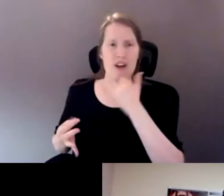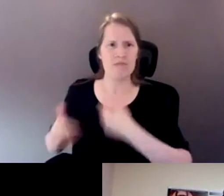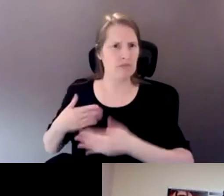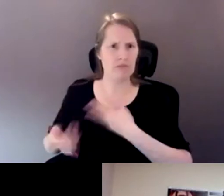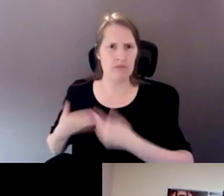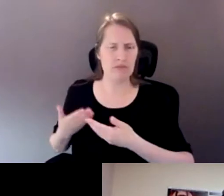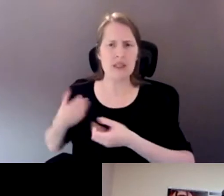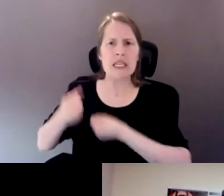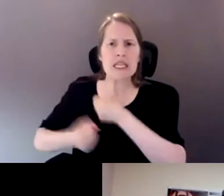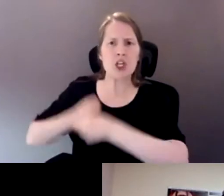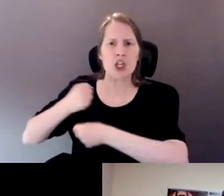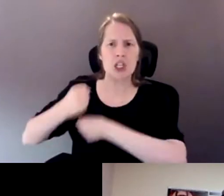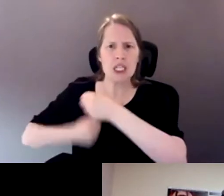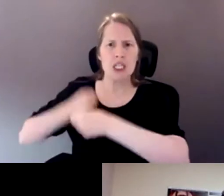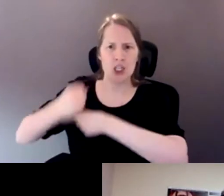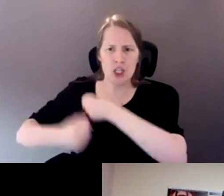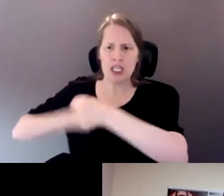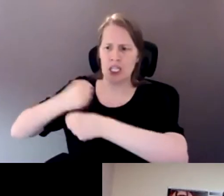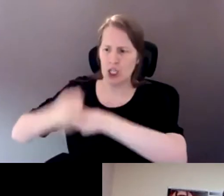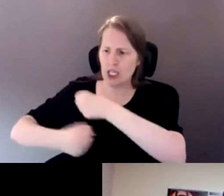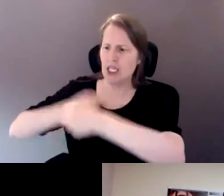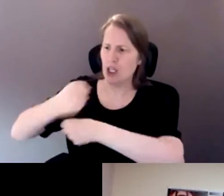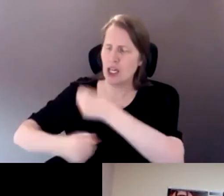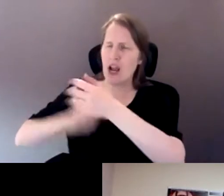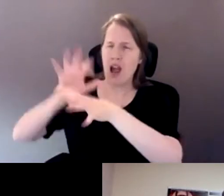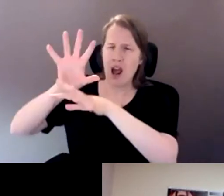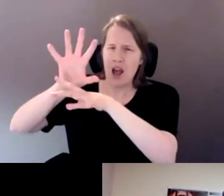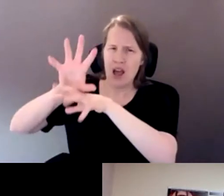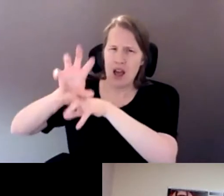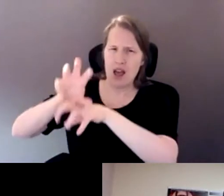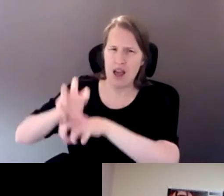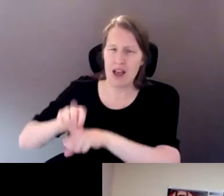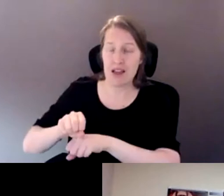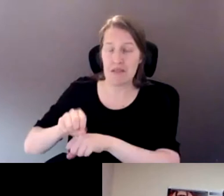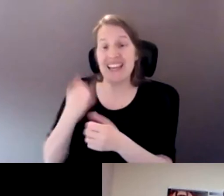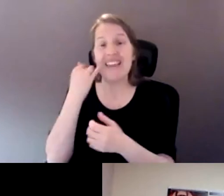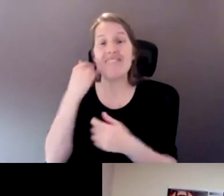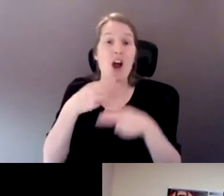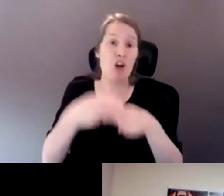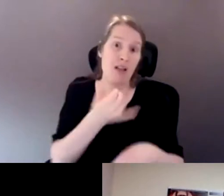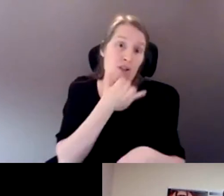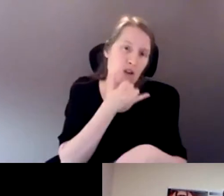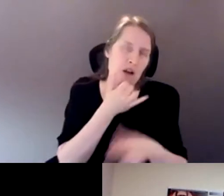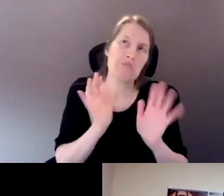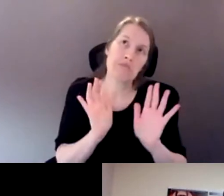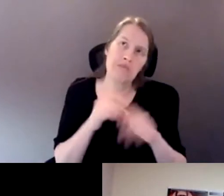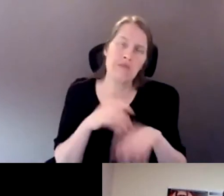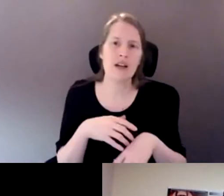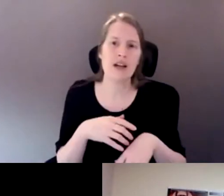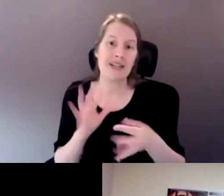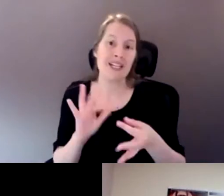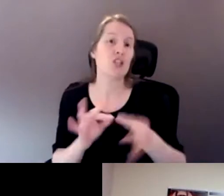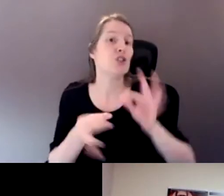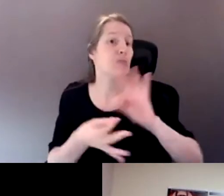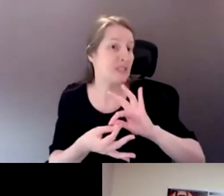the gravitational mass of those wrong interpretations, we can call them if we want to call them wrong. I would call them interpretations that